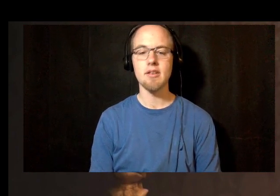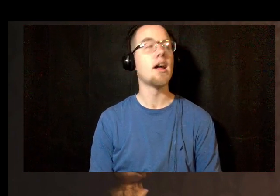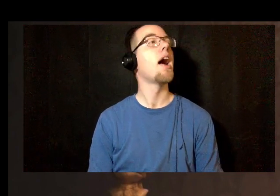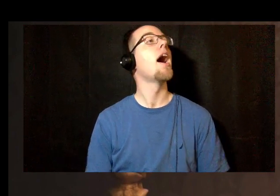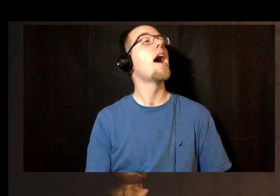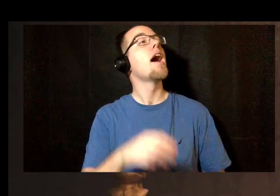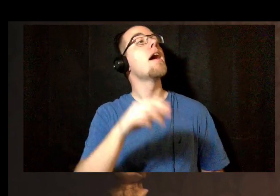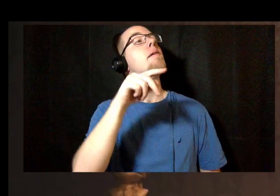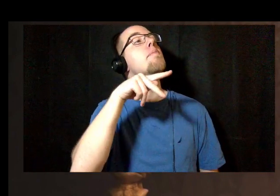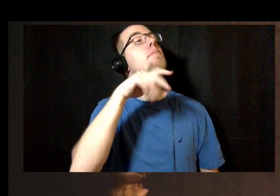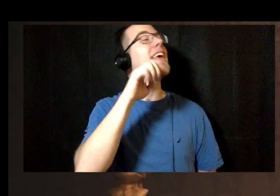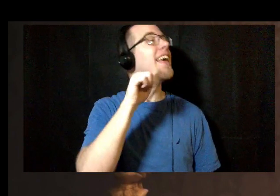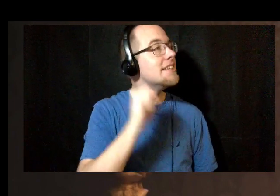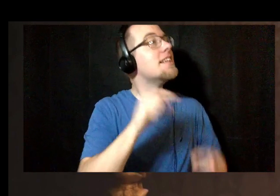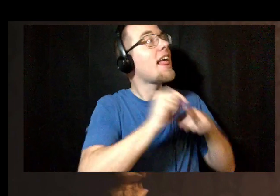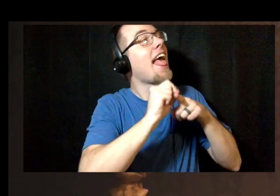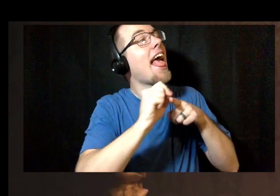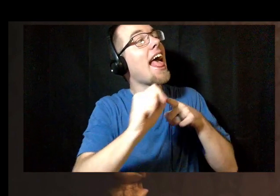Peas.